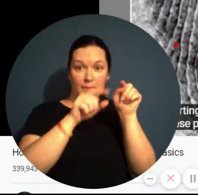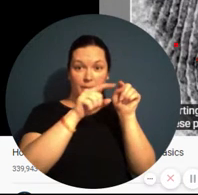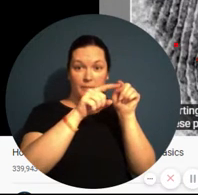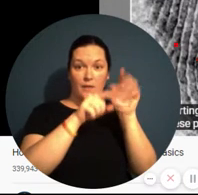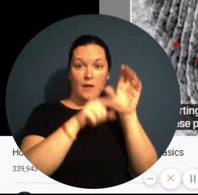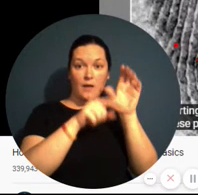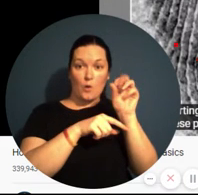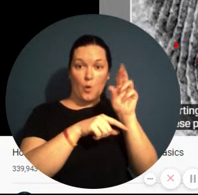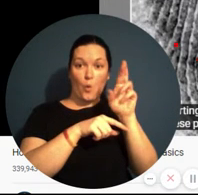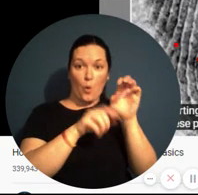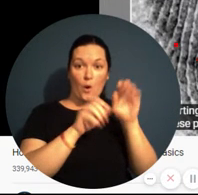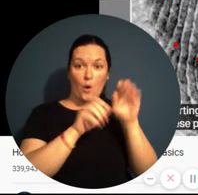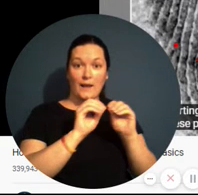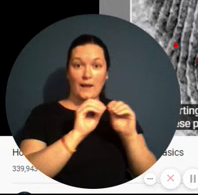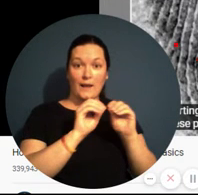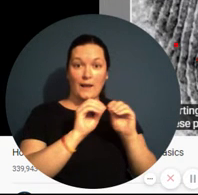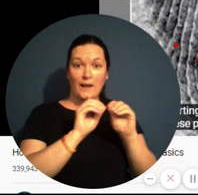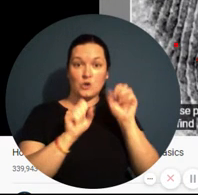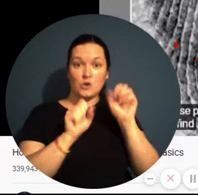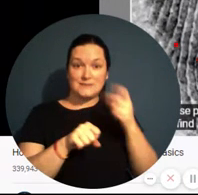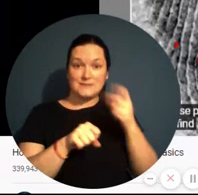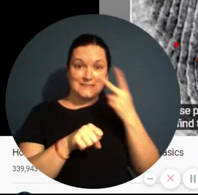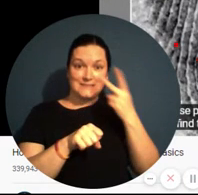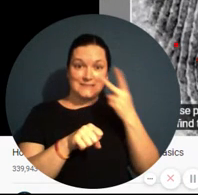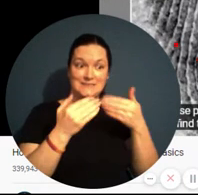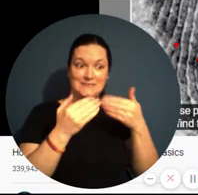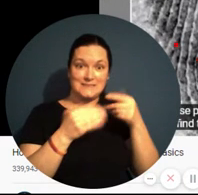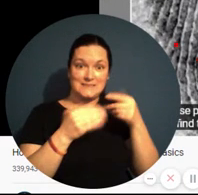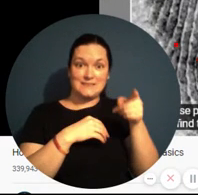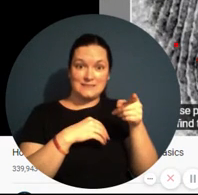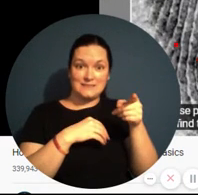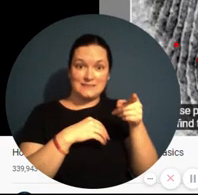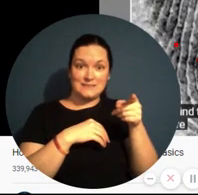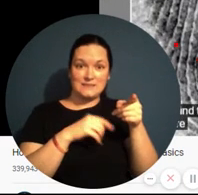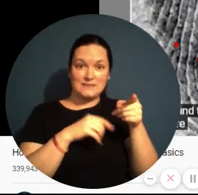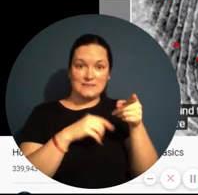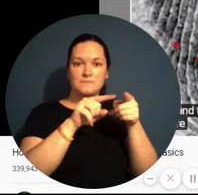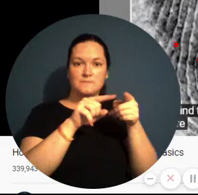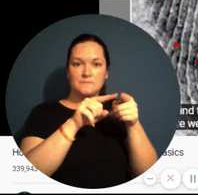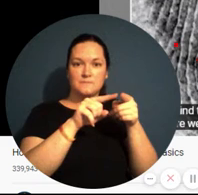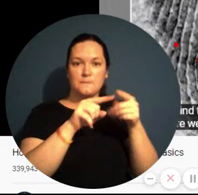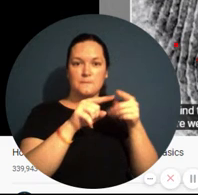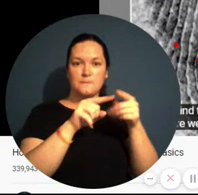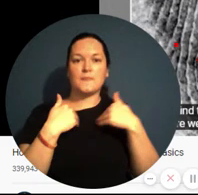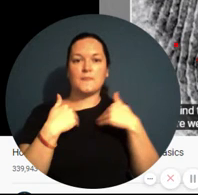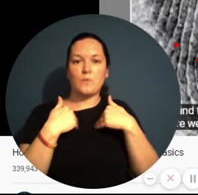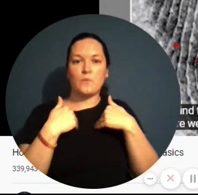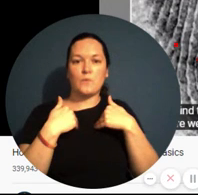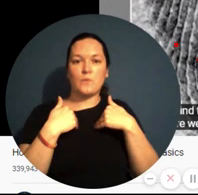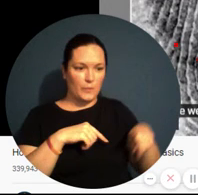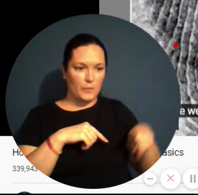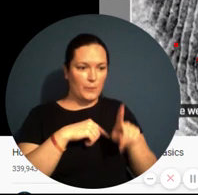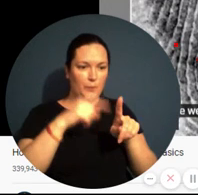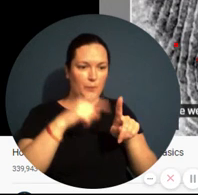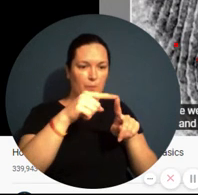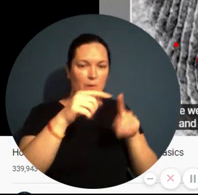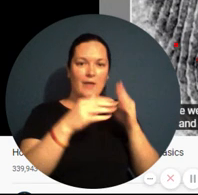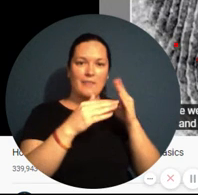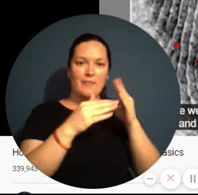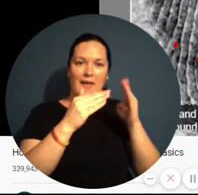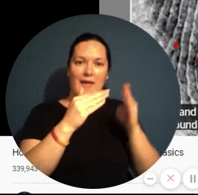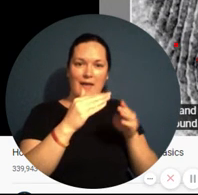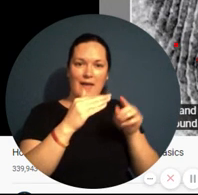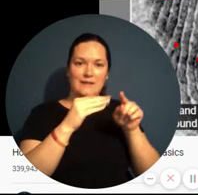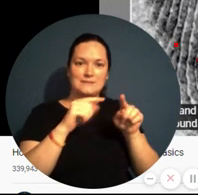core is clear and easy to find to use as our starting point. Here we have the same ridge that comes up and ends in the ridge that curves